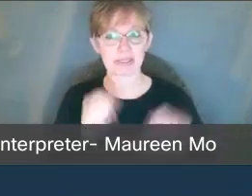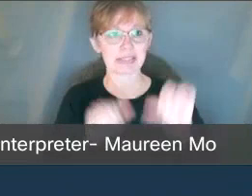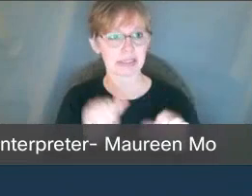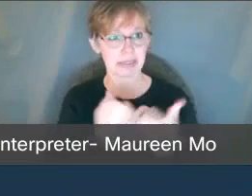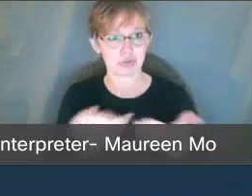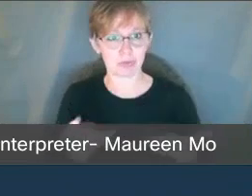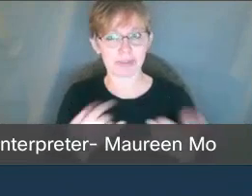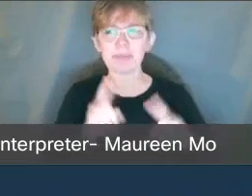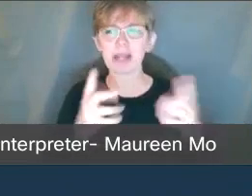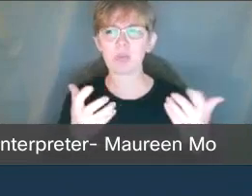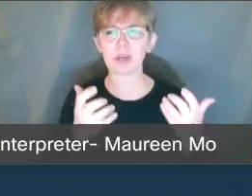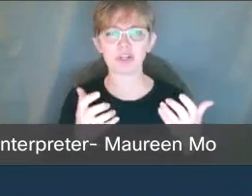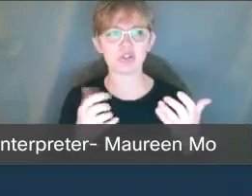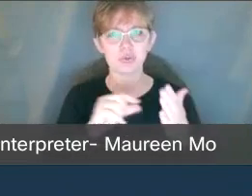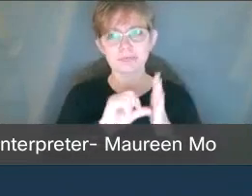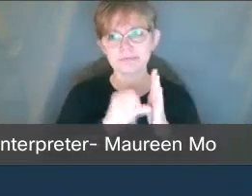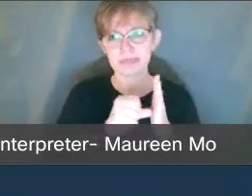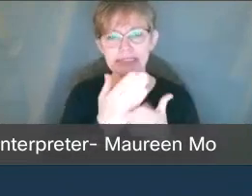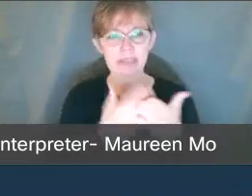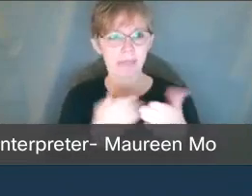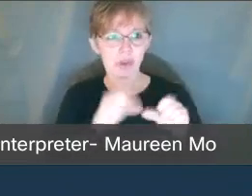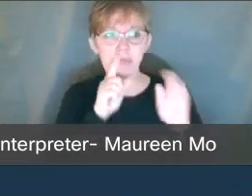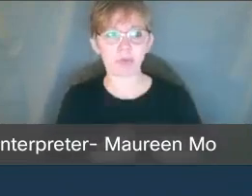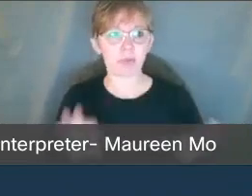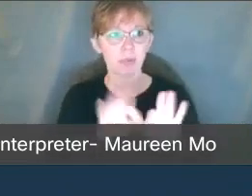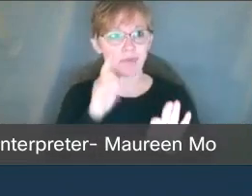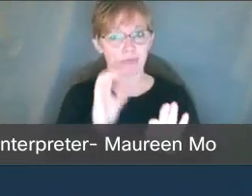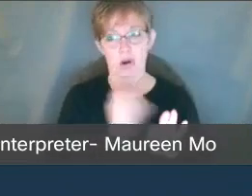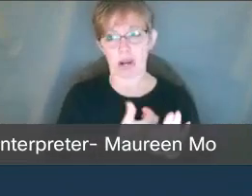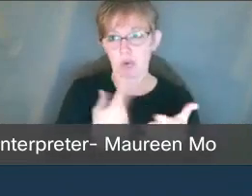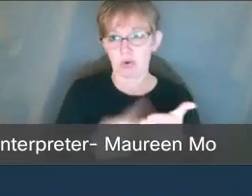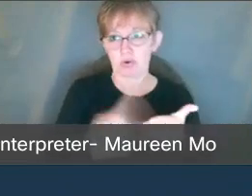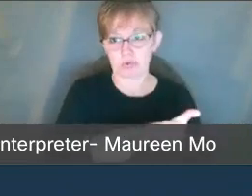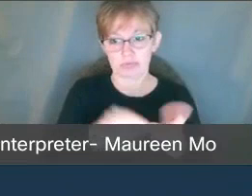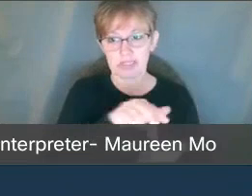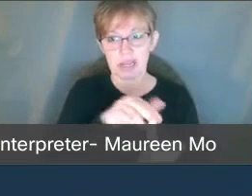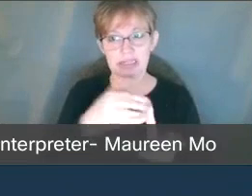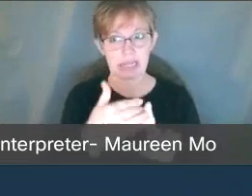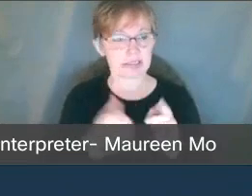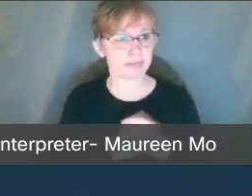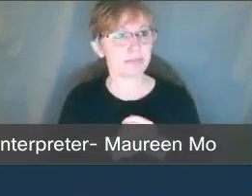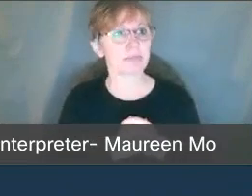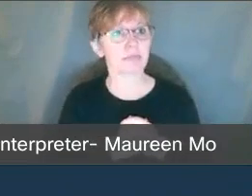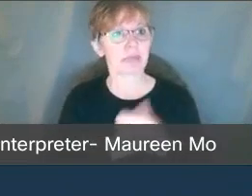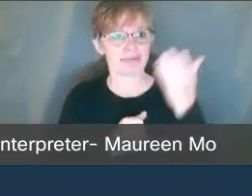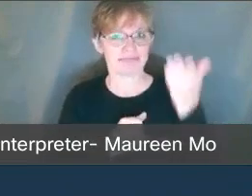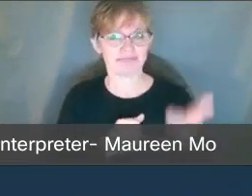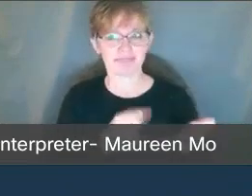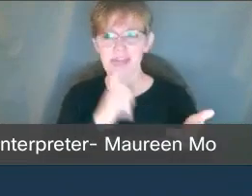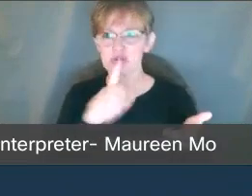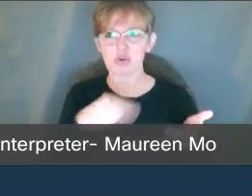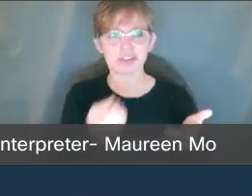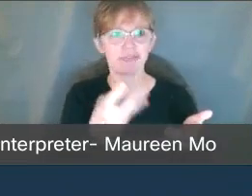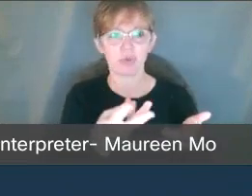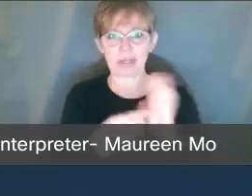be particularly relevant in the current context. And these are just examples. There are quite literally hundreds of risk assessment tools